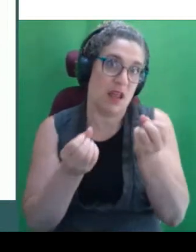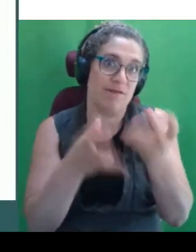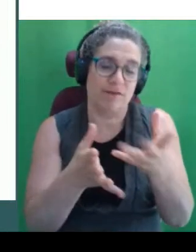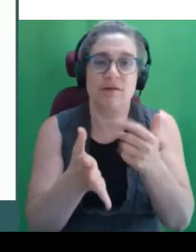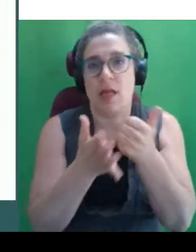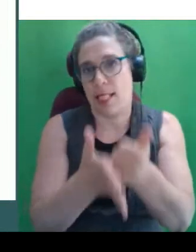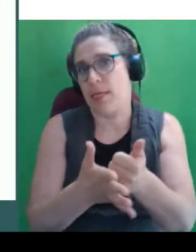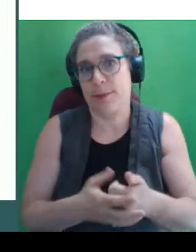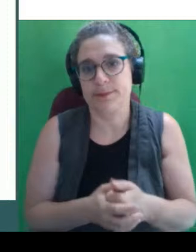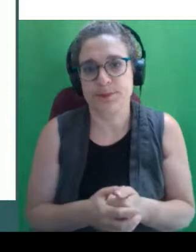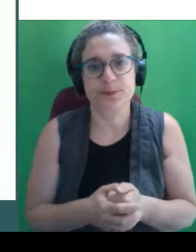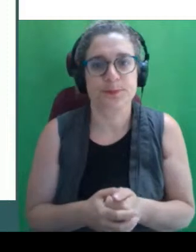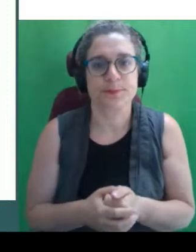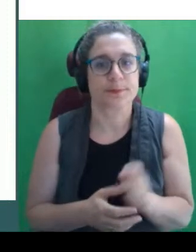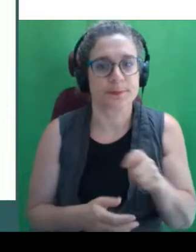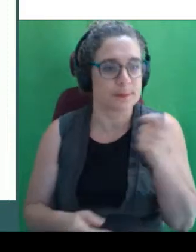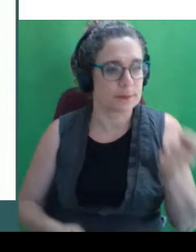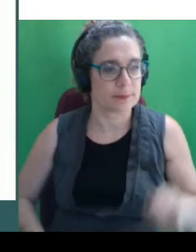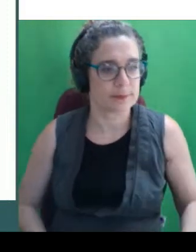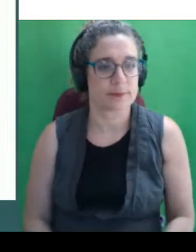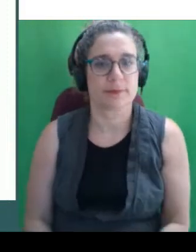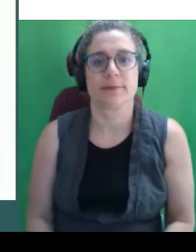Next slide, please.